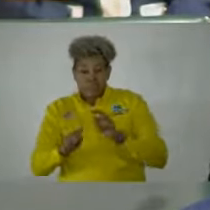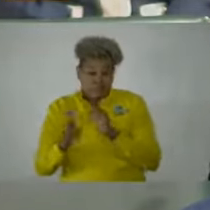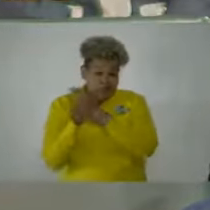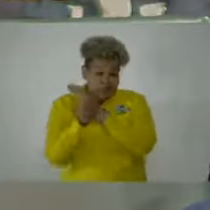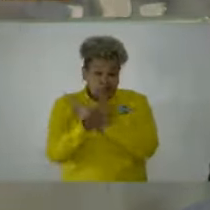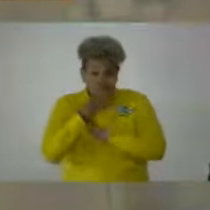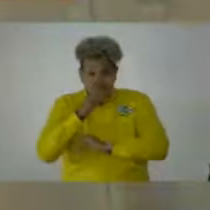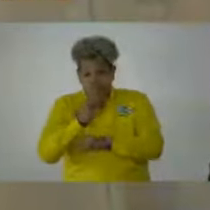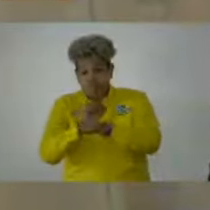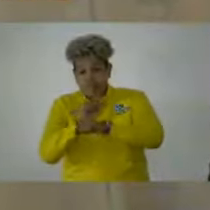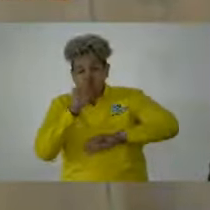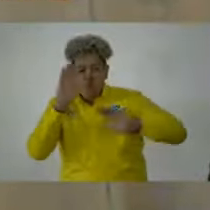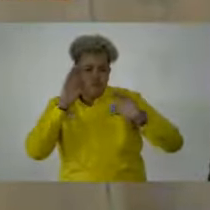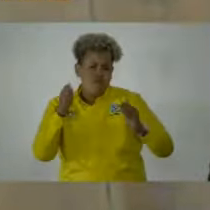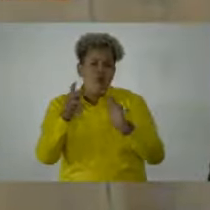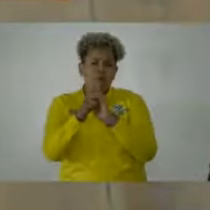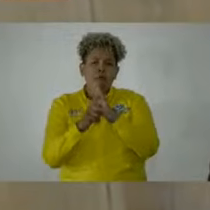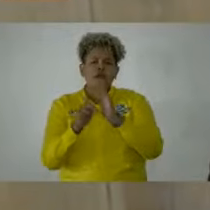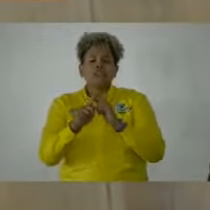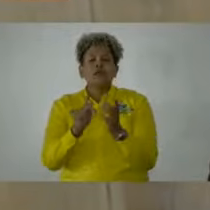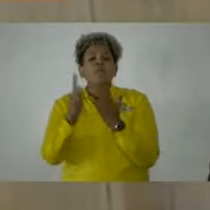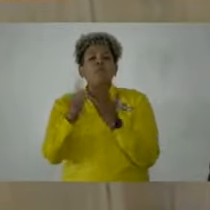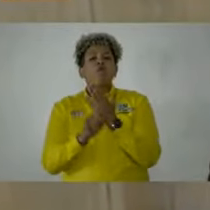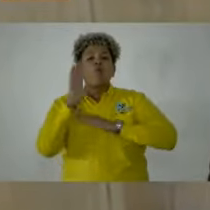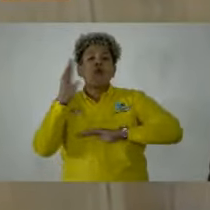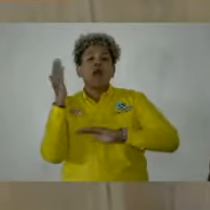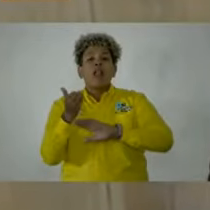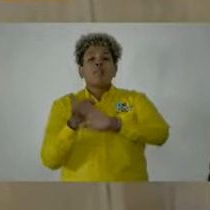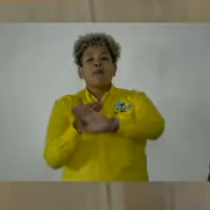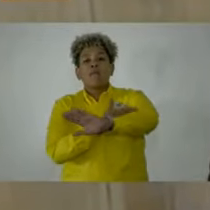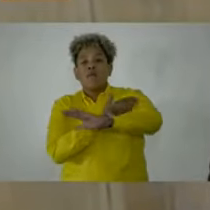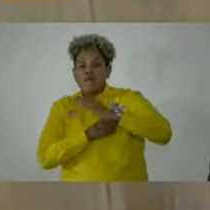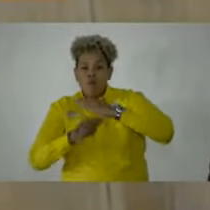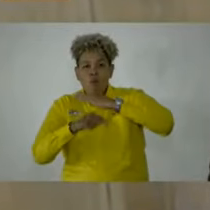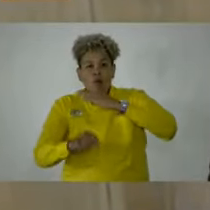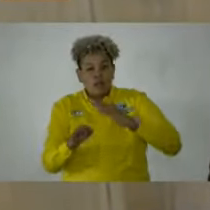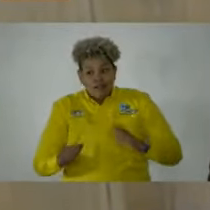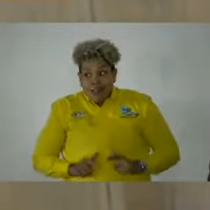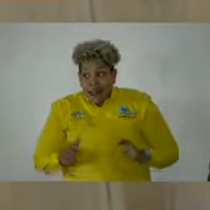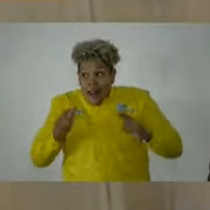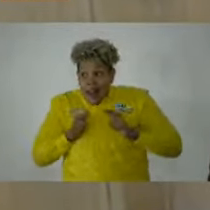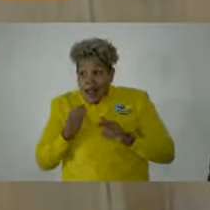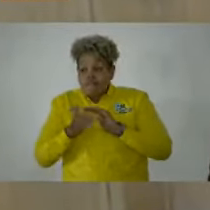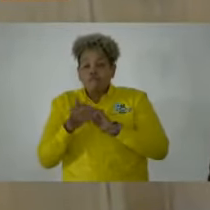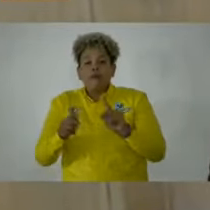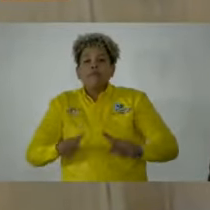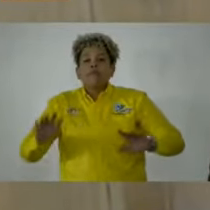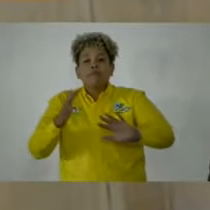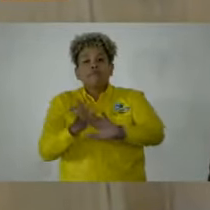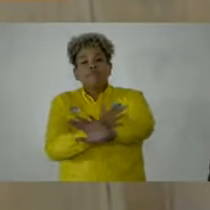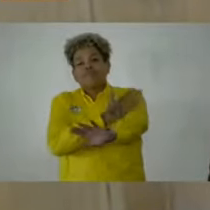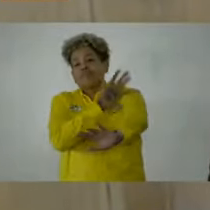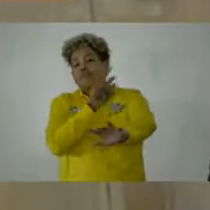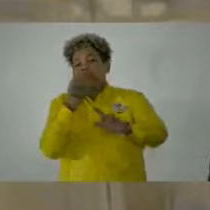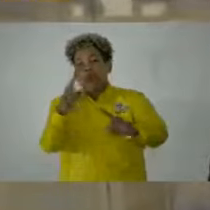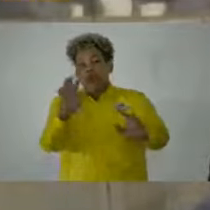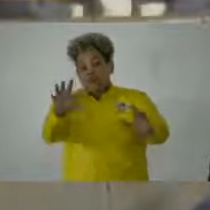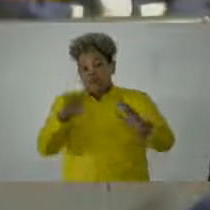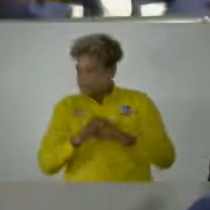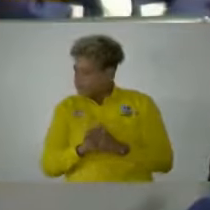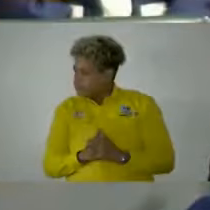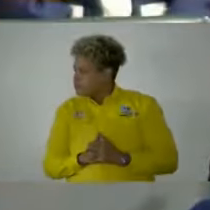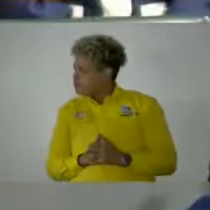are focused on the policies and programs that will improve the quality of life of the Jamaican people.